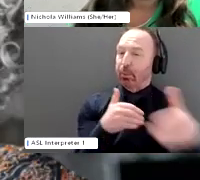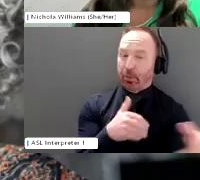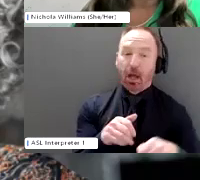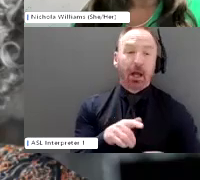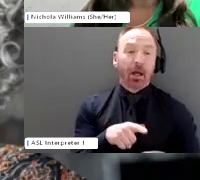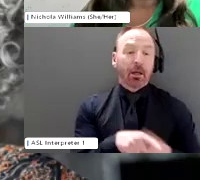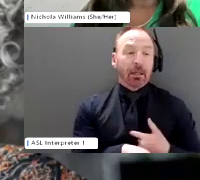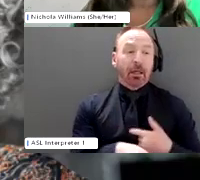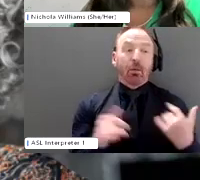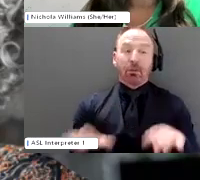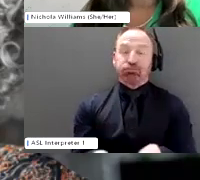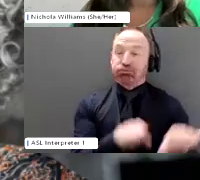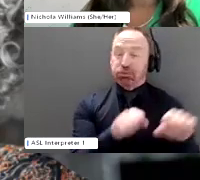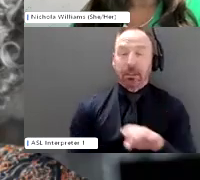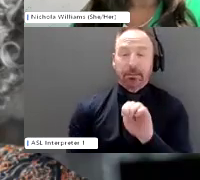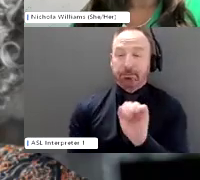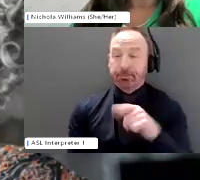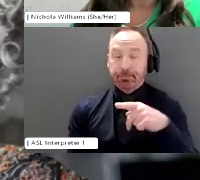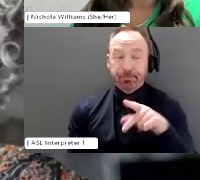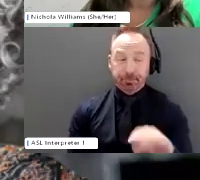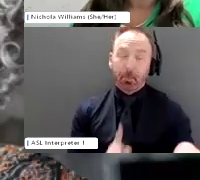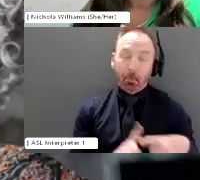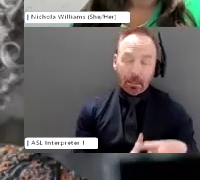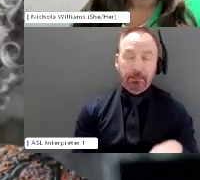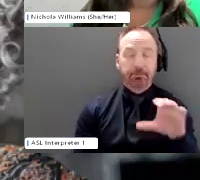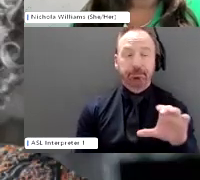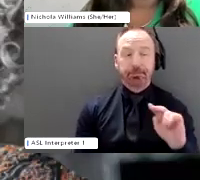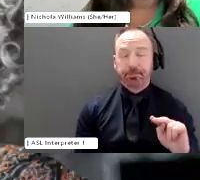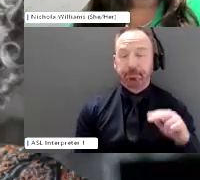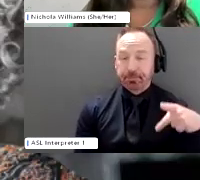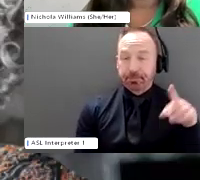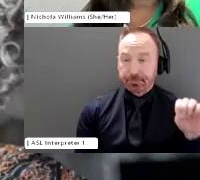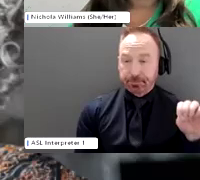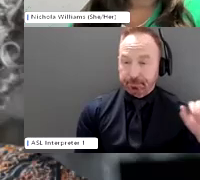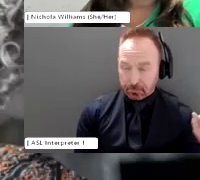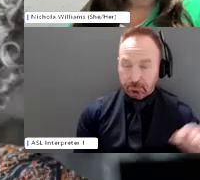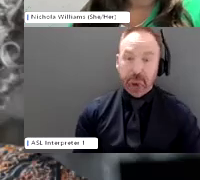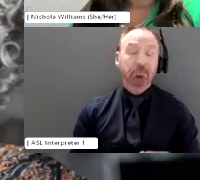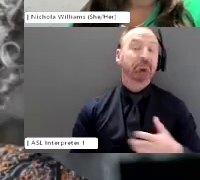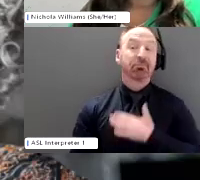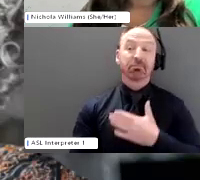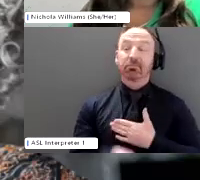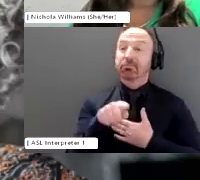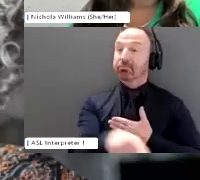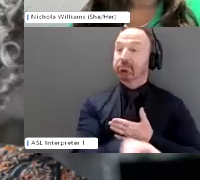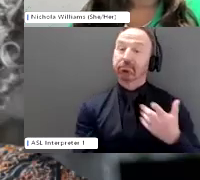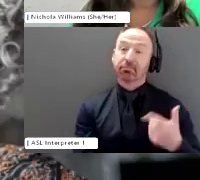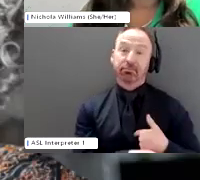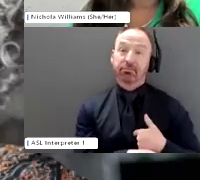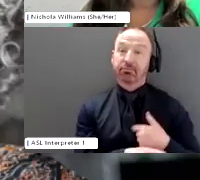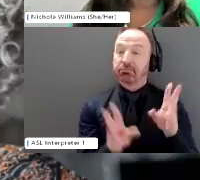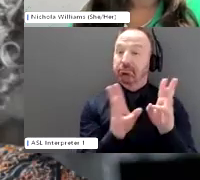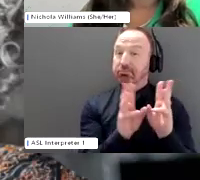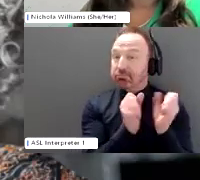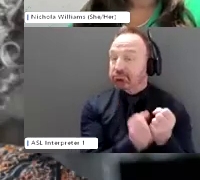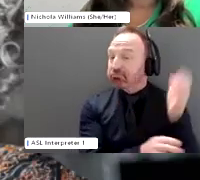the Prevention of Elder Abuse. So we are so pleased to bring you this session as a collaborative. Hopefully we'll